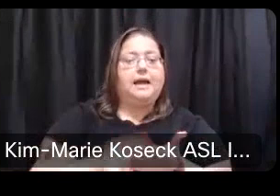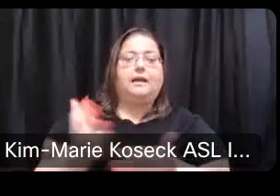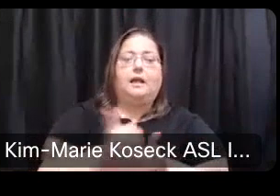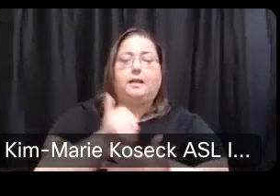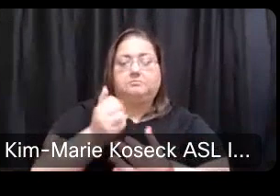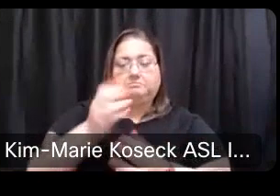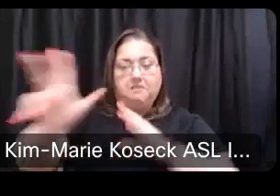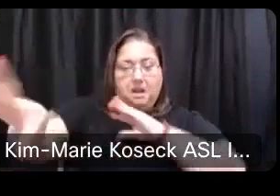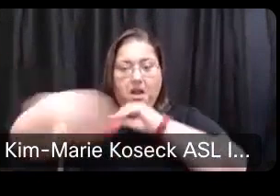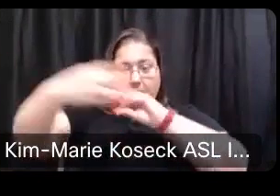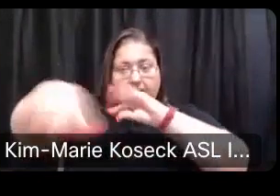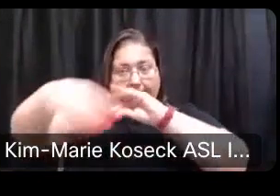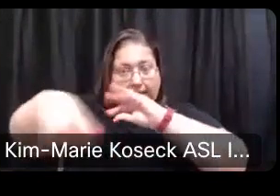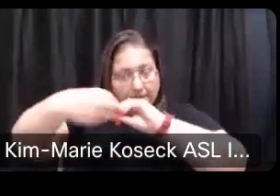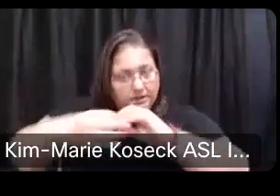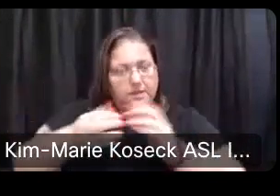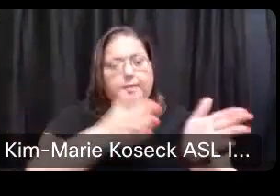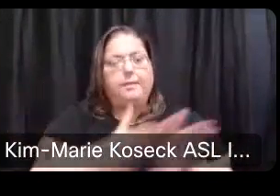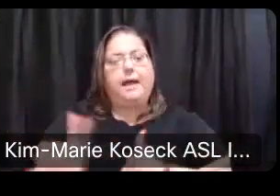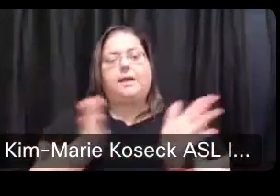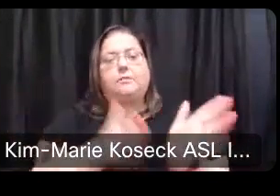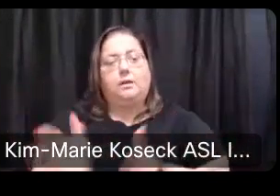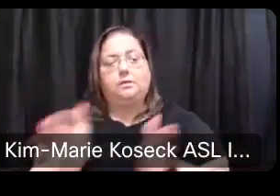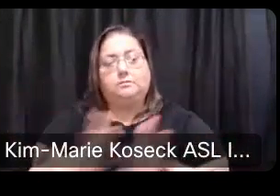updates about the planning process.